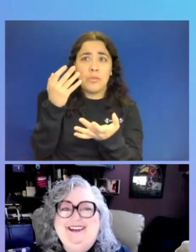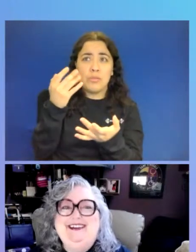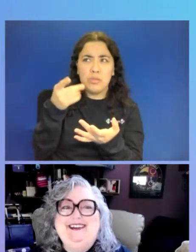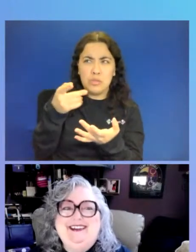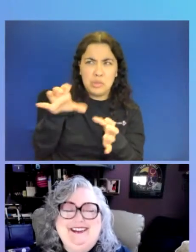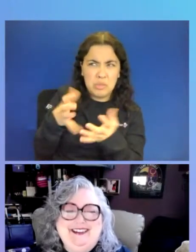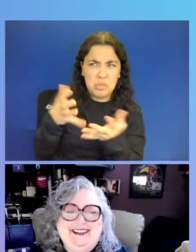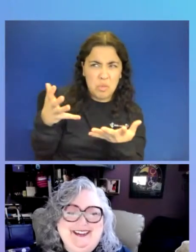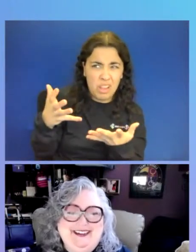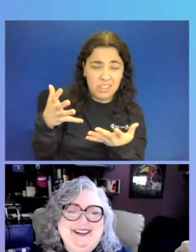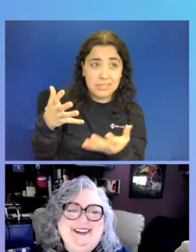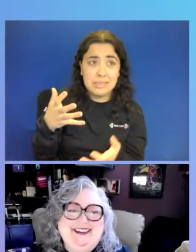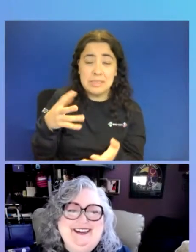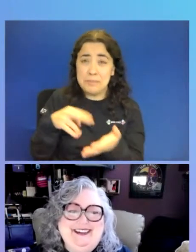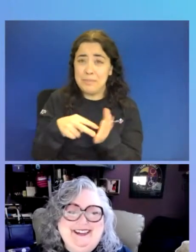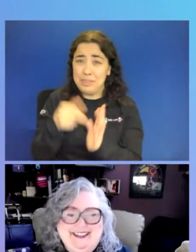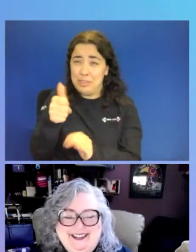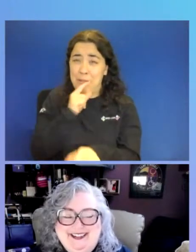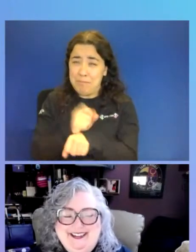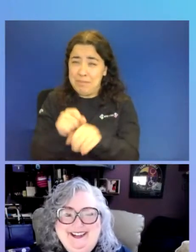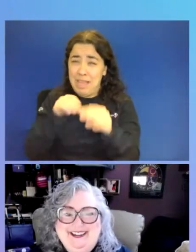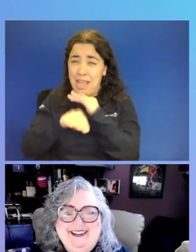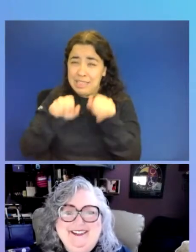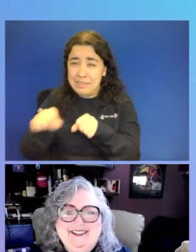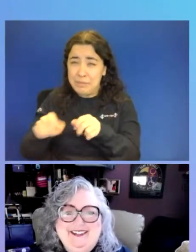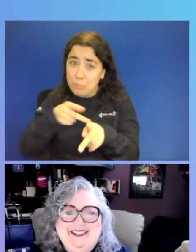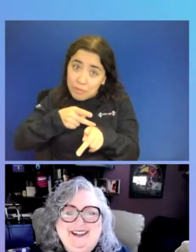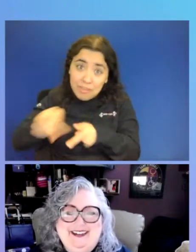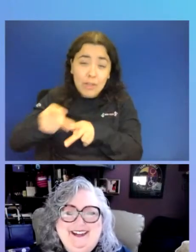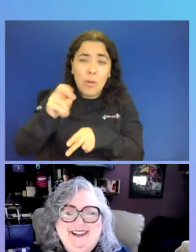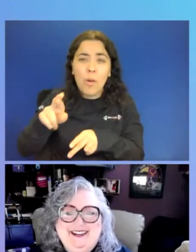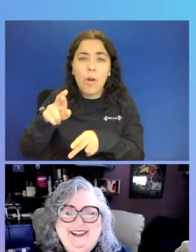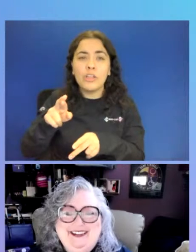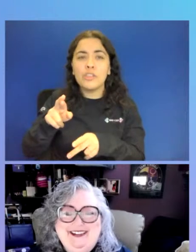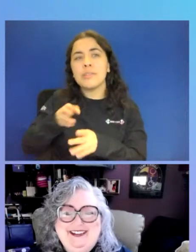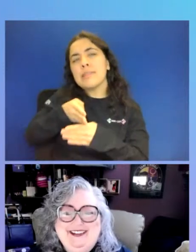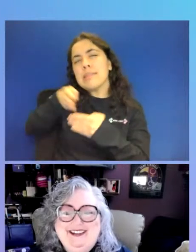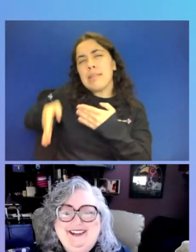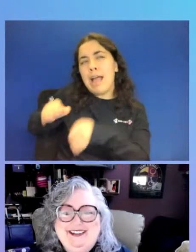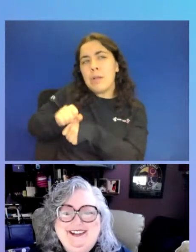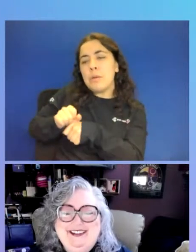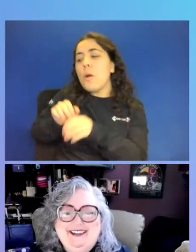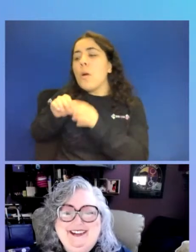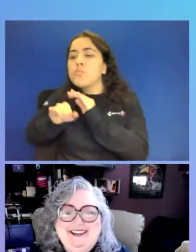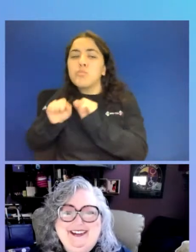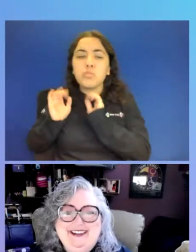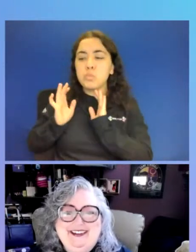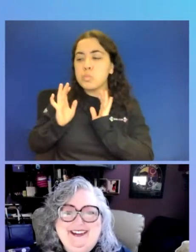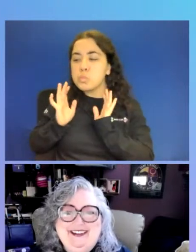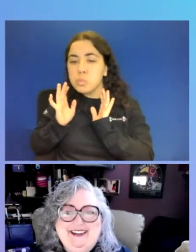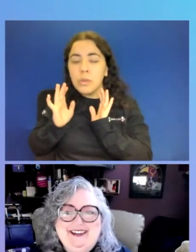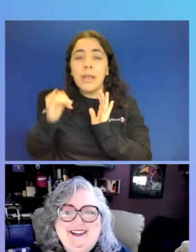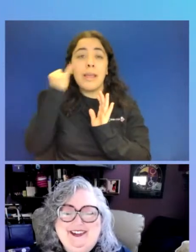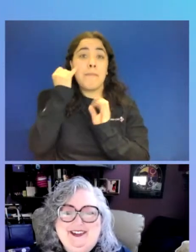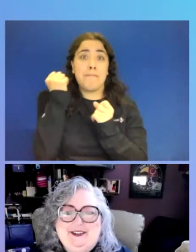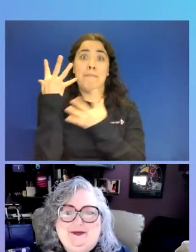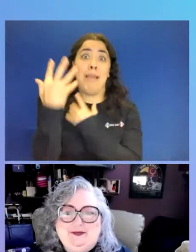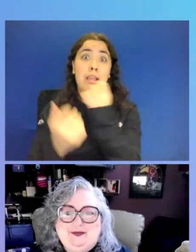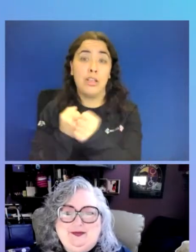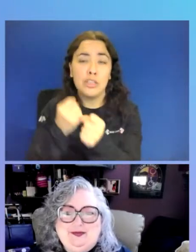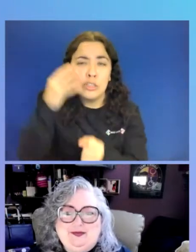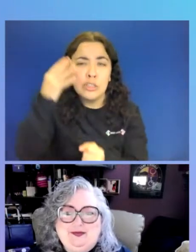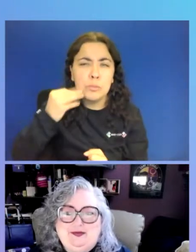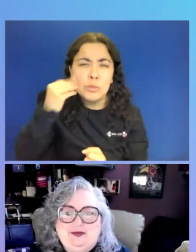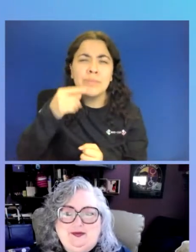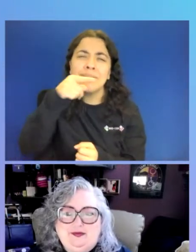an accessibility profession or if you've just kind of dabbled it in on the side. But if you've got that many years of experience, it's a little bit less valuable.